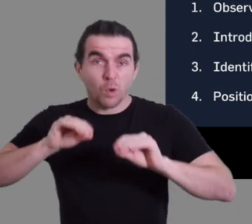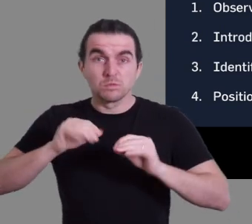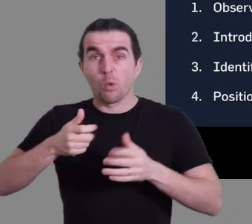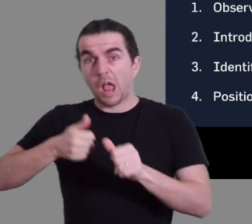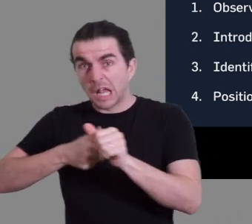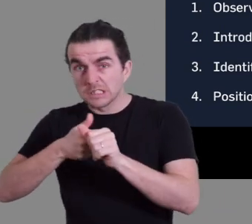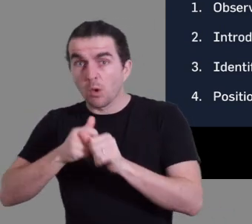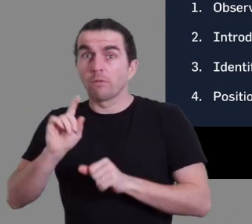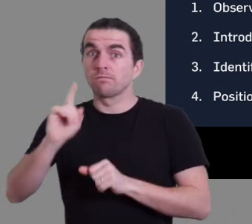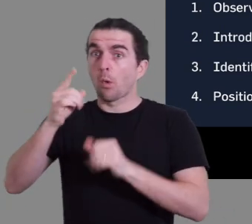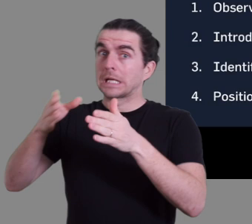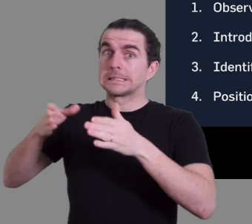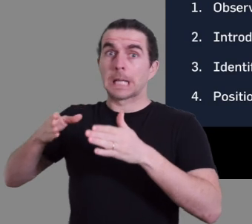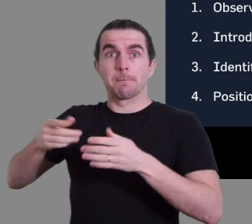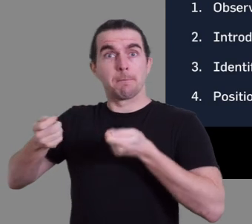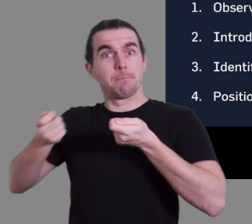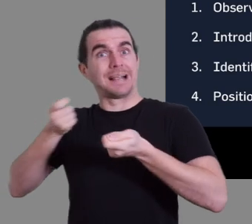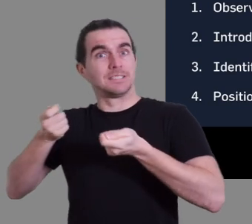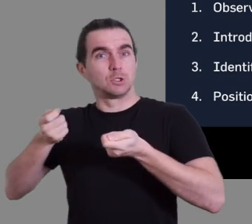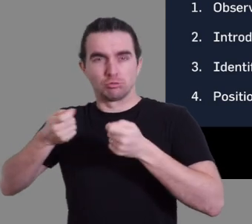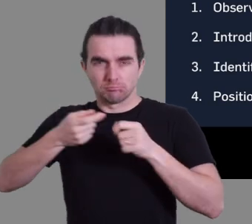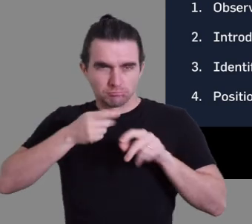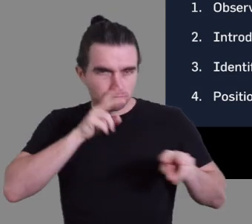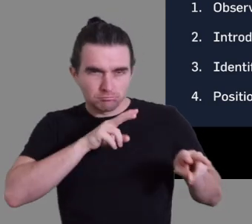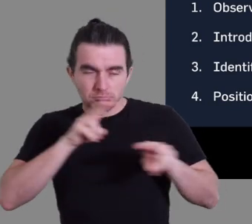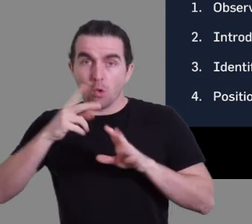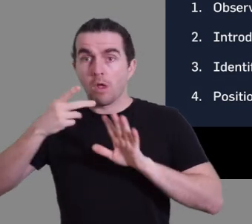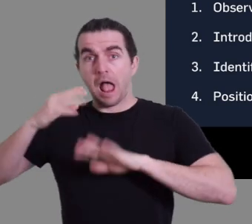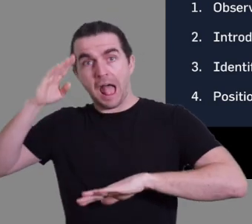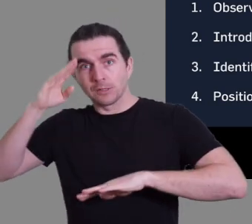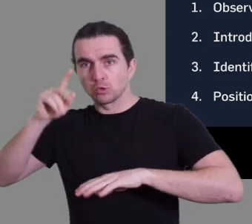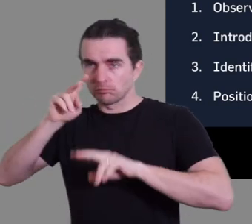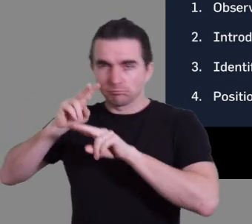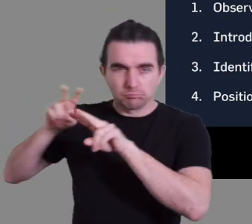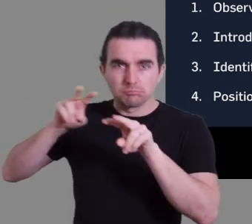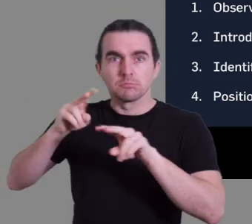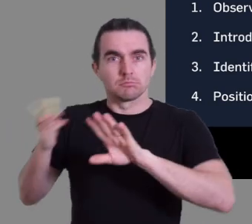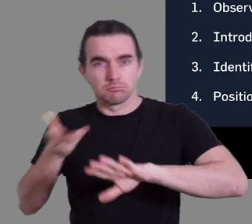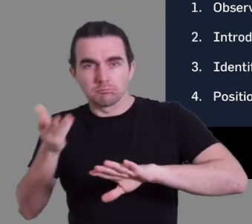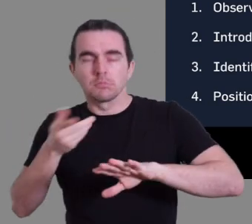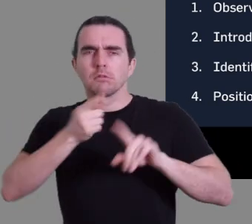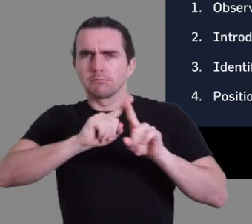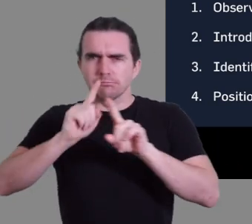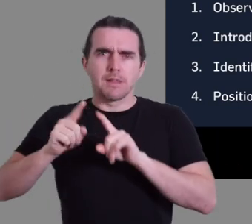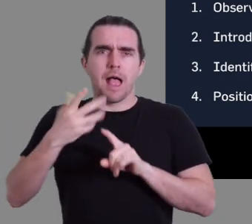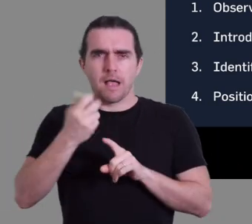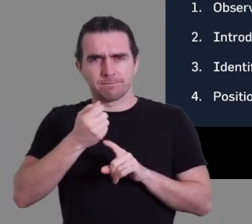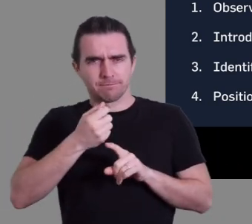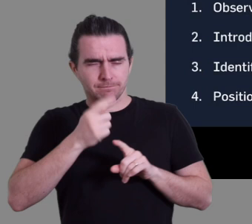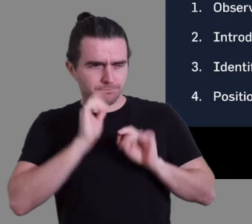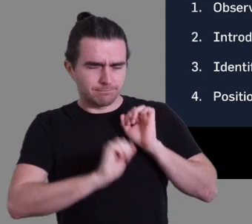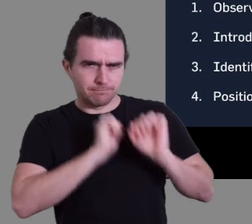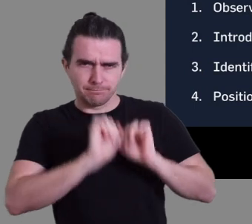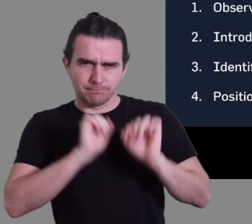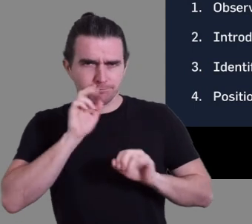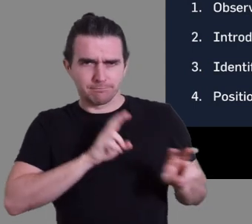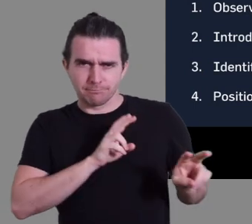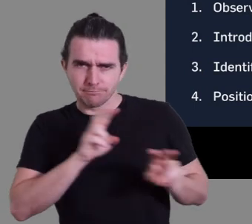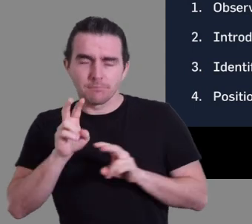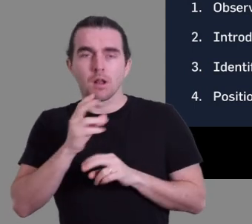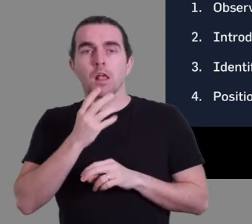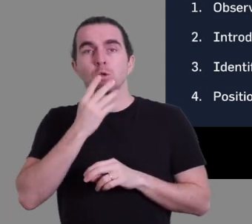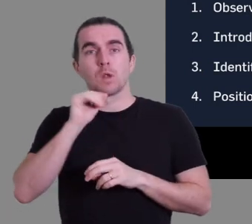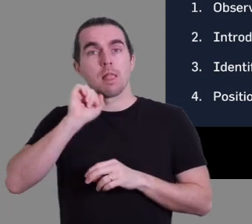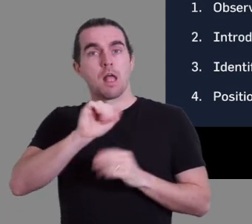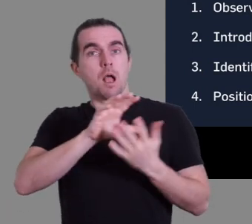the assistant, the first team manager, scouts, and everybody to look through the same window at players, and then to